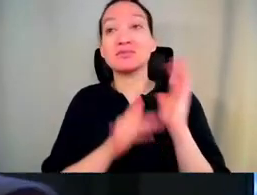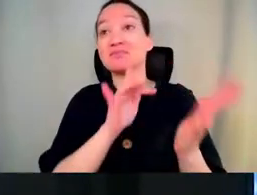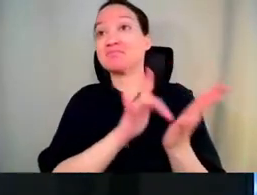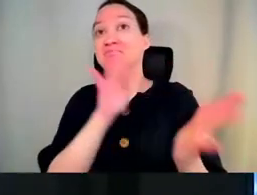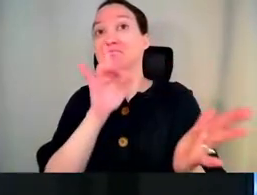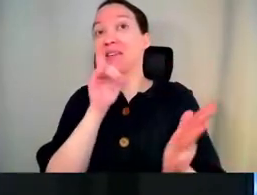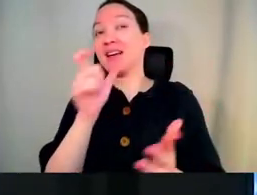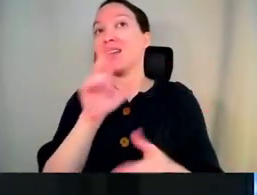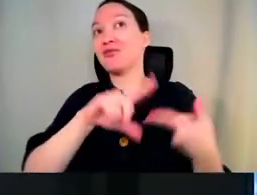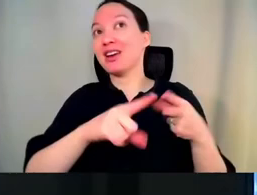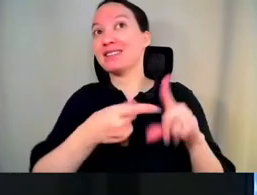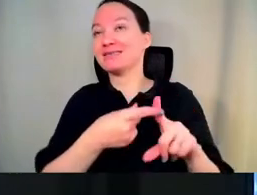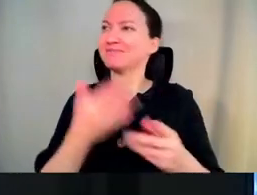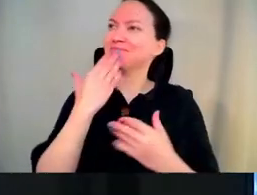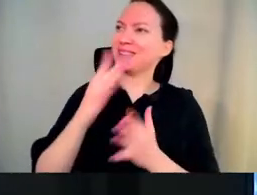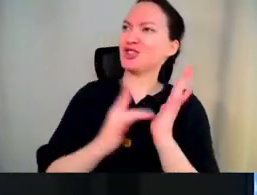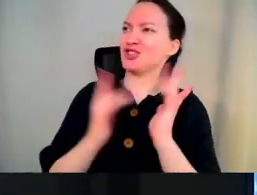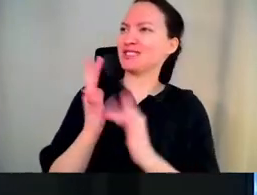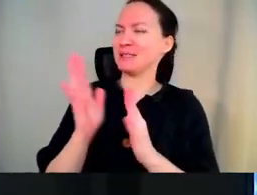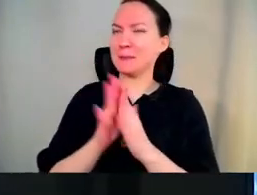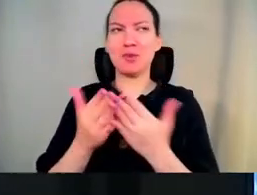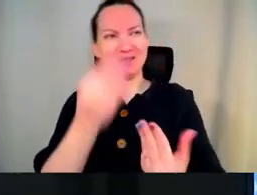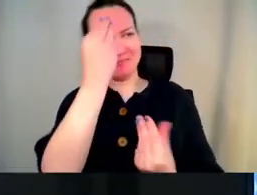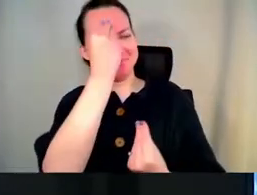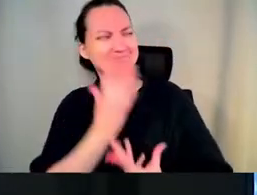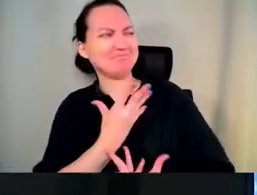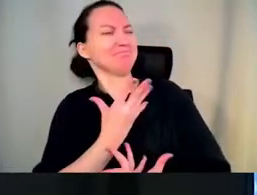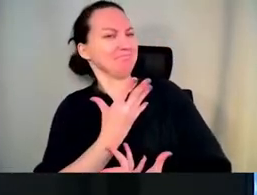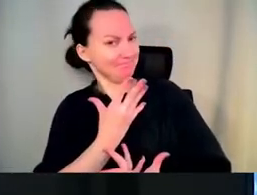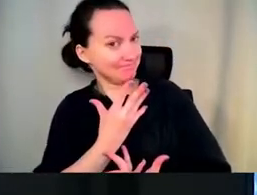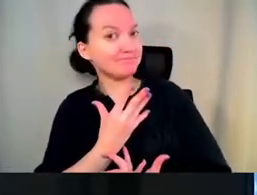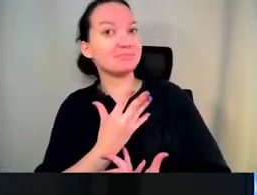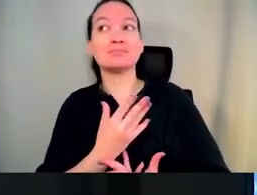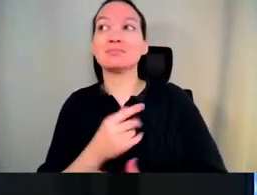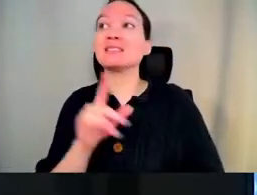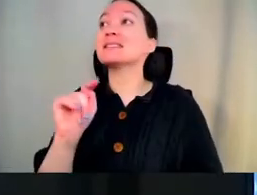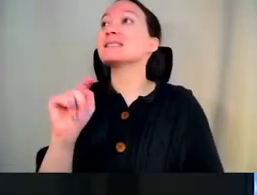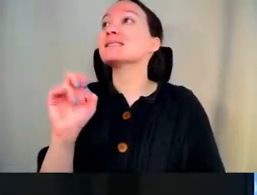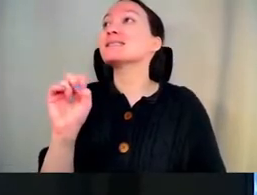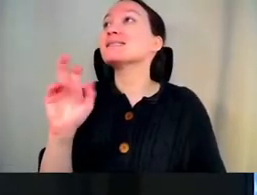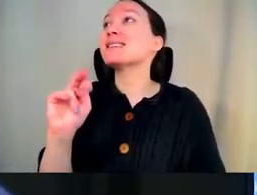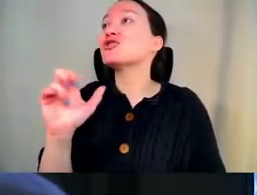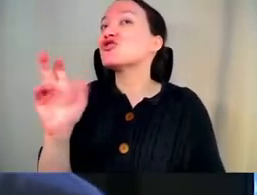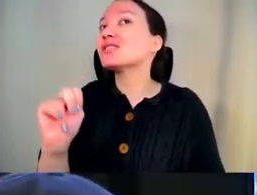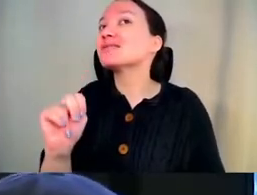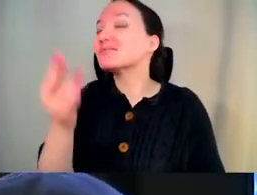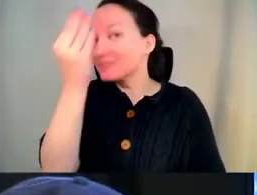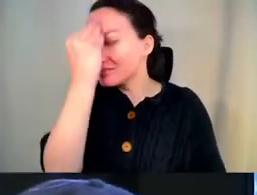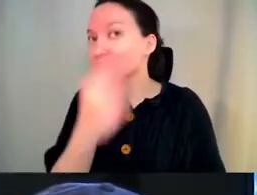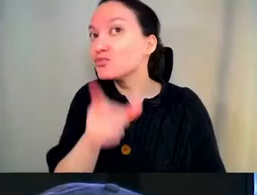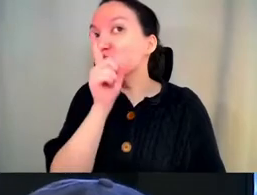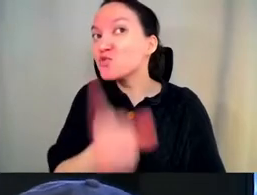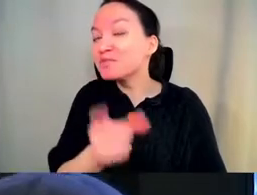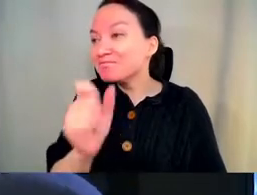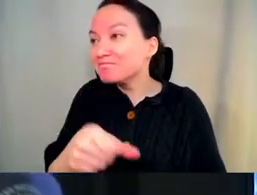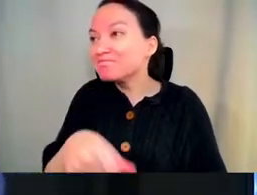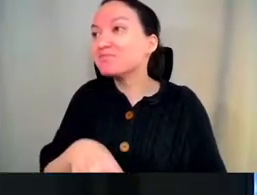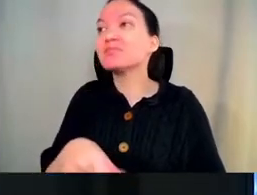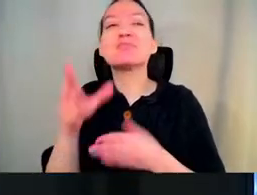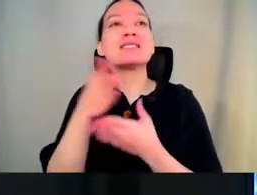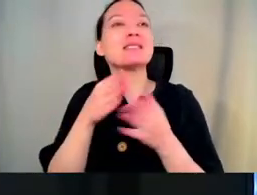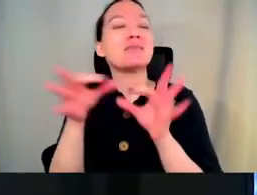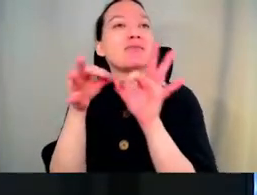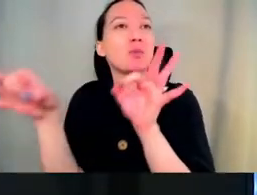whatever, it's like, that's awesome. Thanks, Bible, for telling me to do that. Say, we're going to hold a tension here because that's true, but I want us to look at some